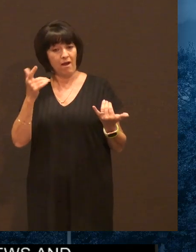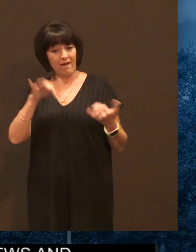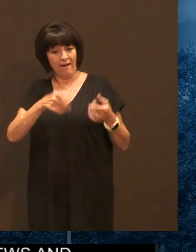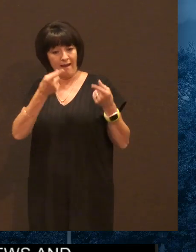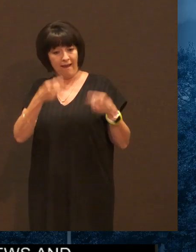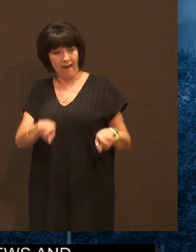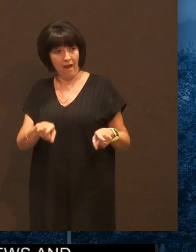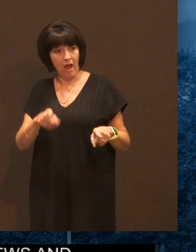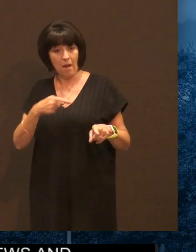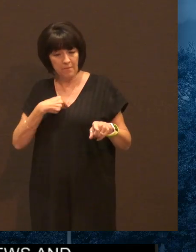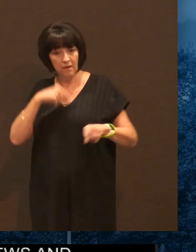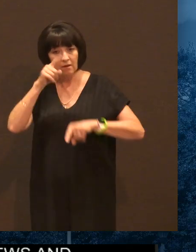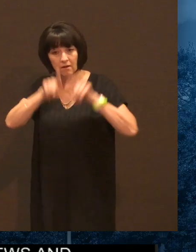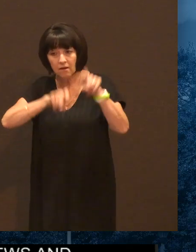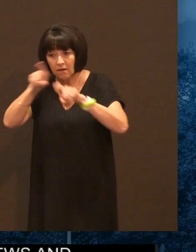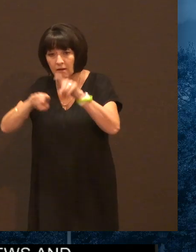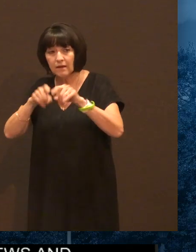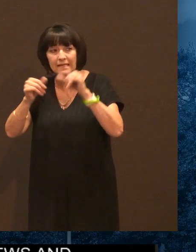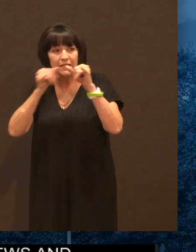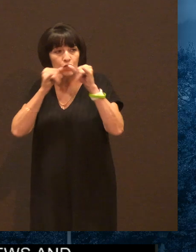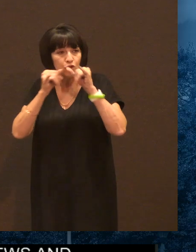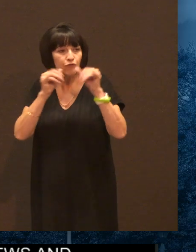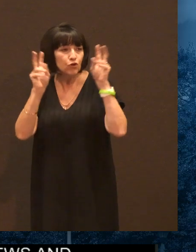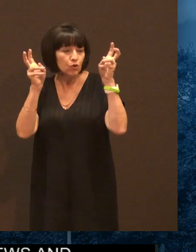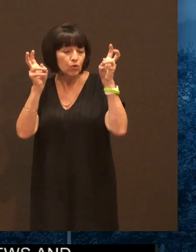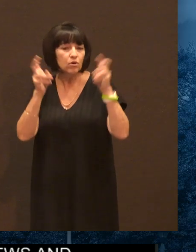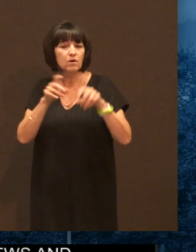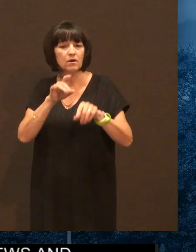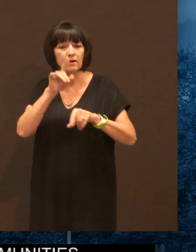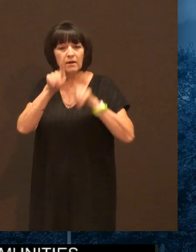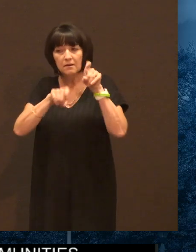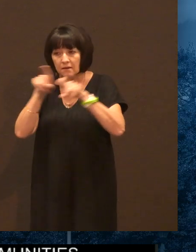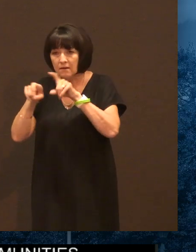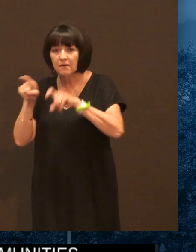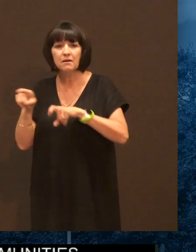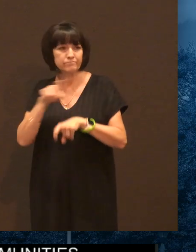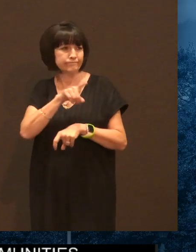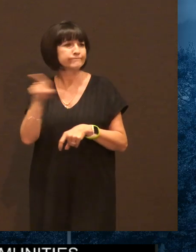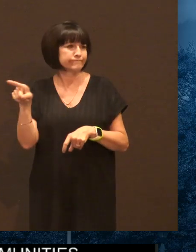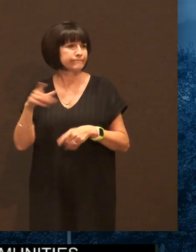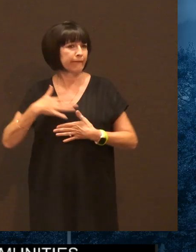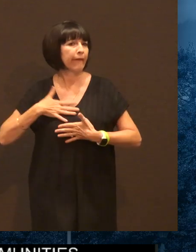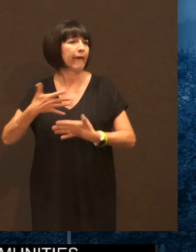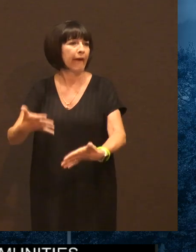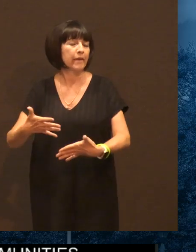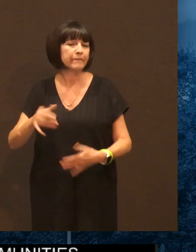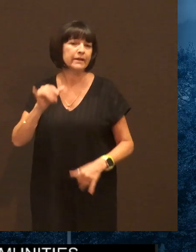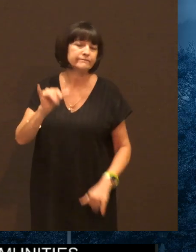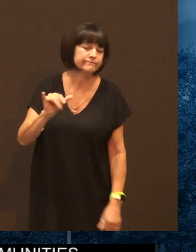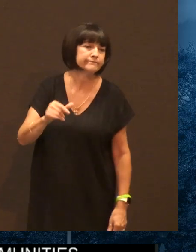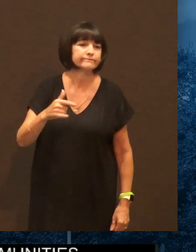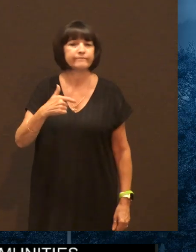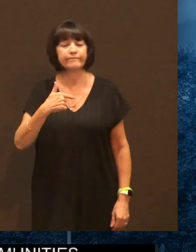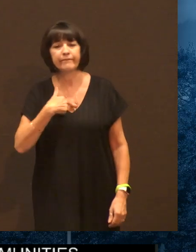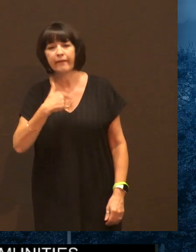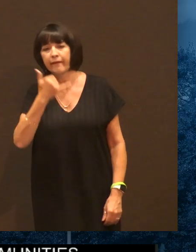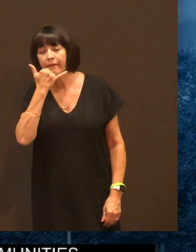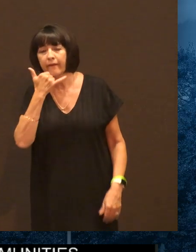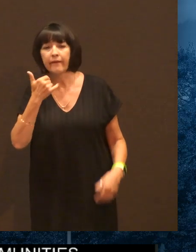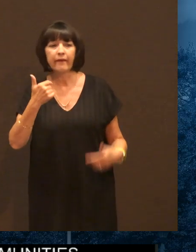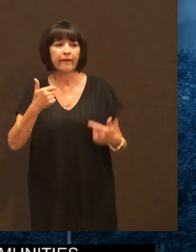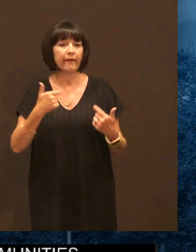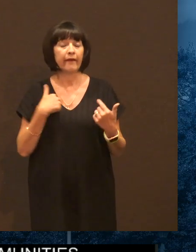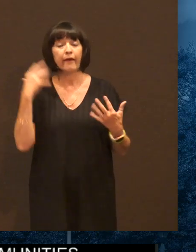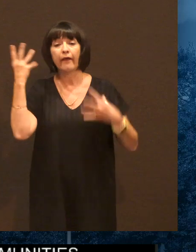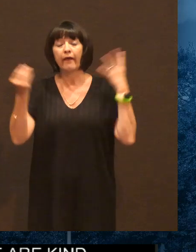received in our beach communities and just observing the lack of compliance, that these are kind of hot spots. Bars